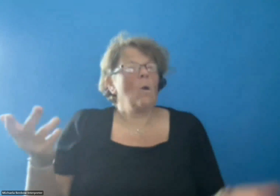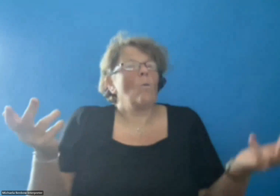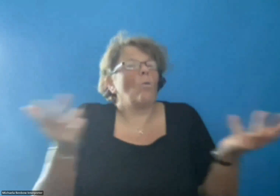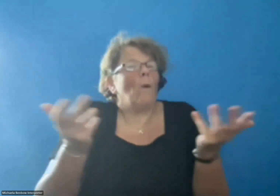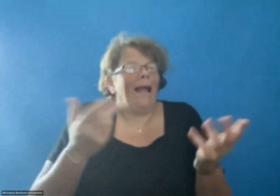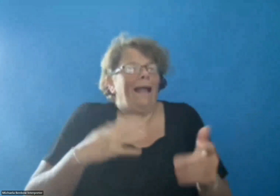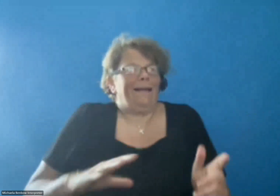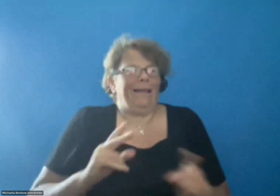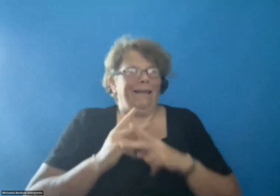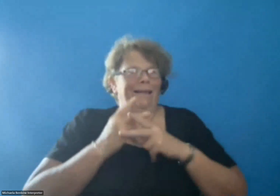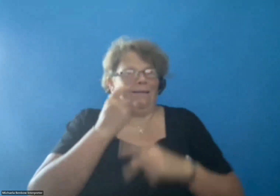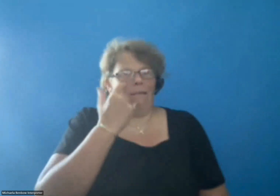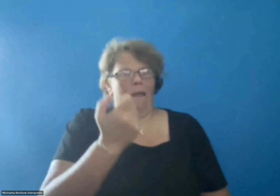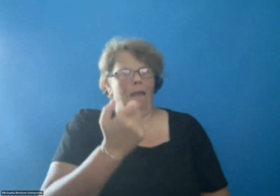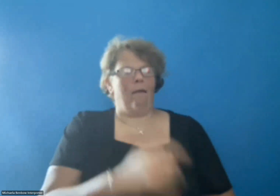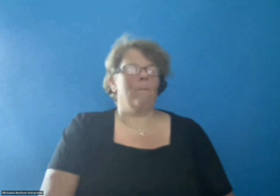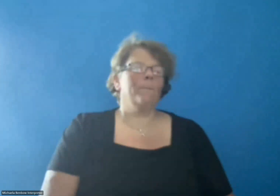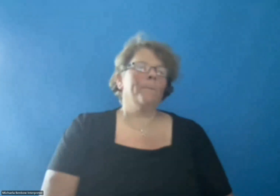So.